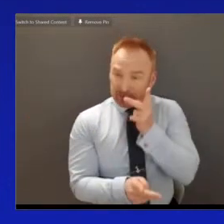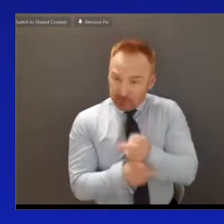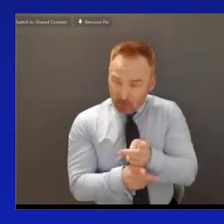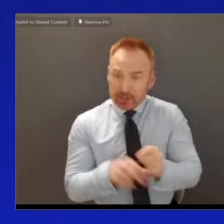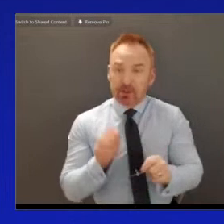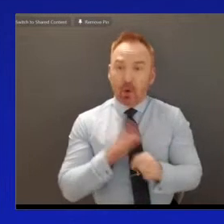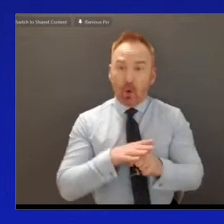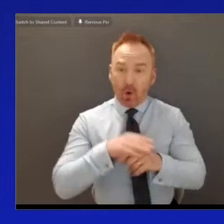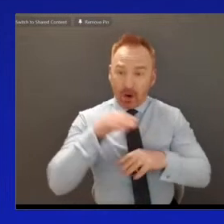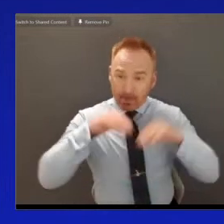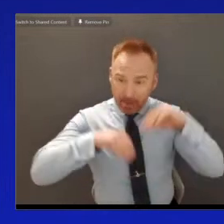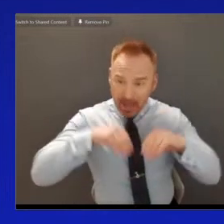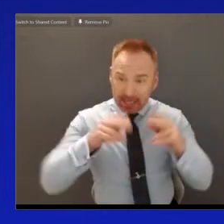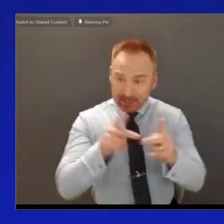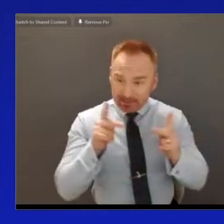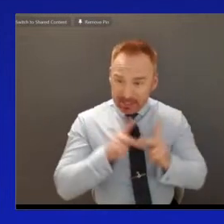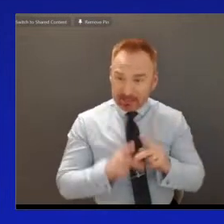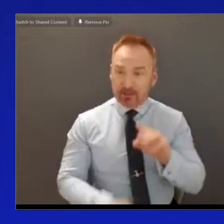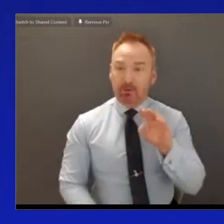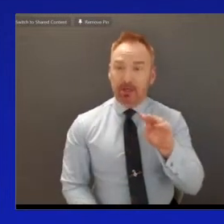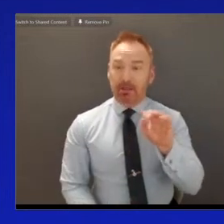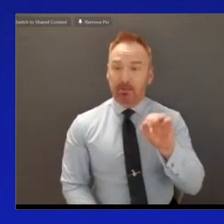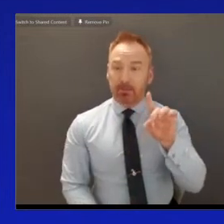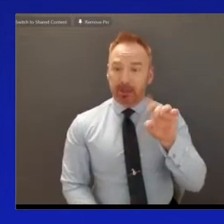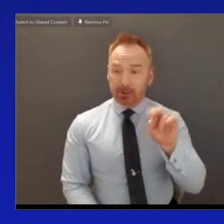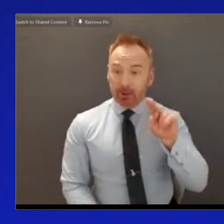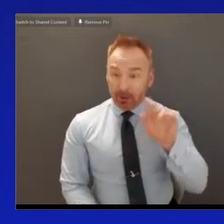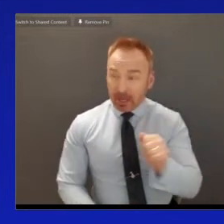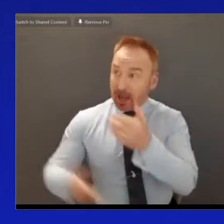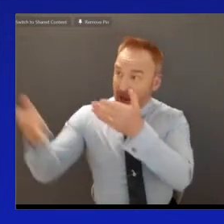or other vaccines arrive.